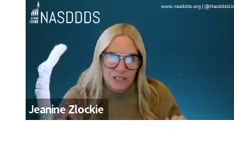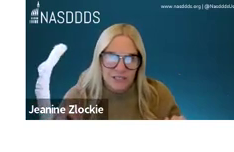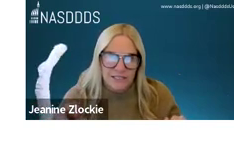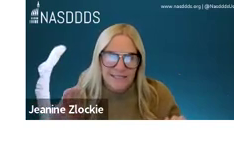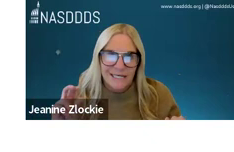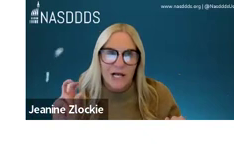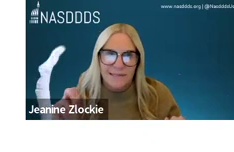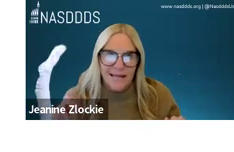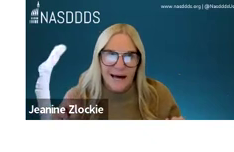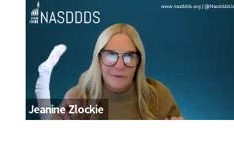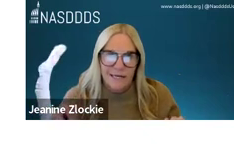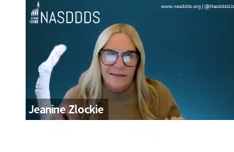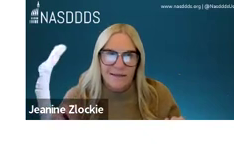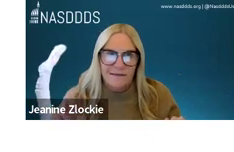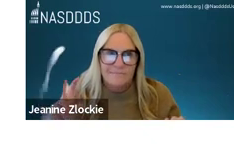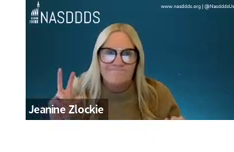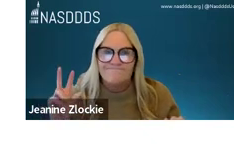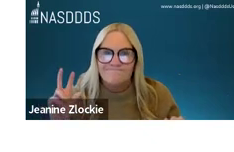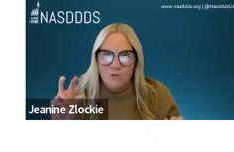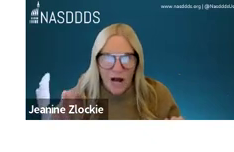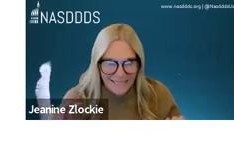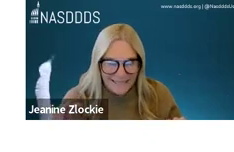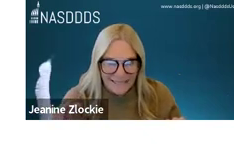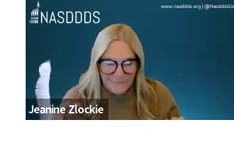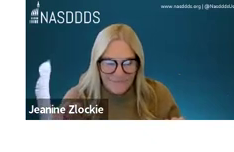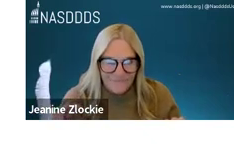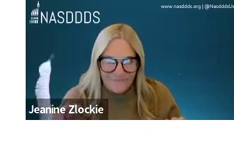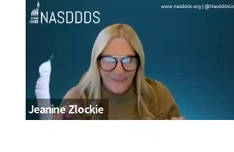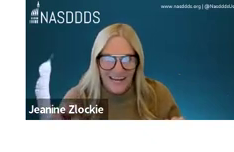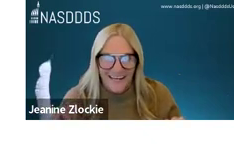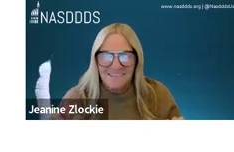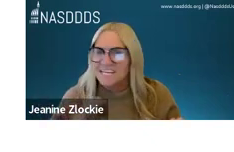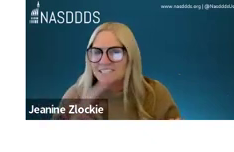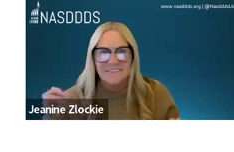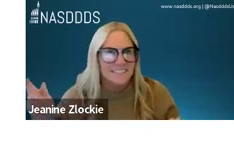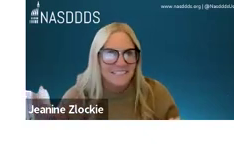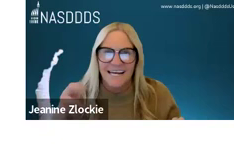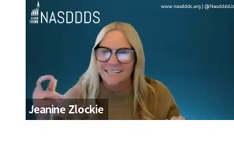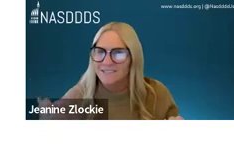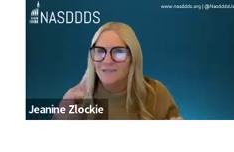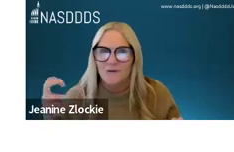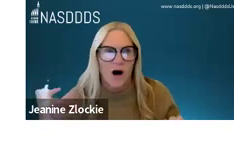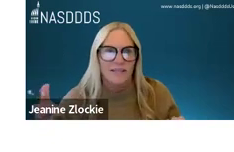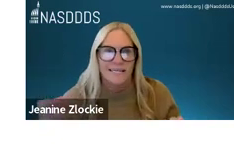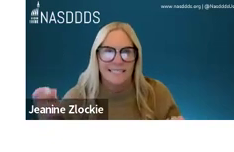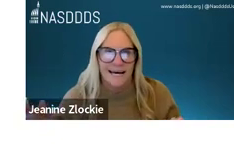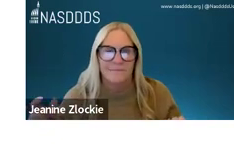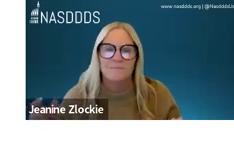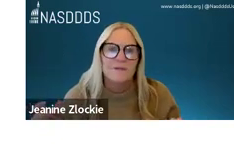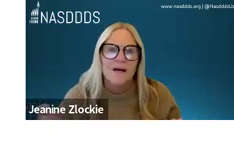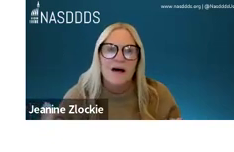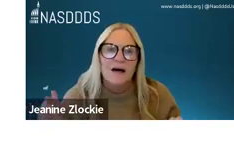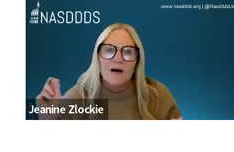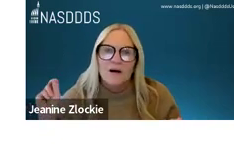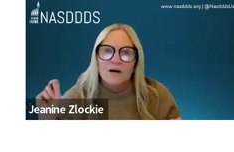waiver assurances deal a lot with process, okay? Things that the state has to do all the